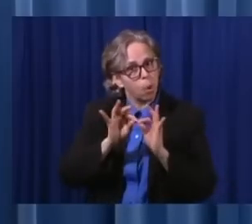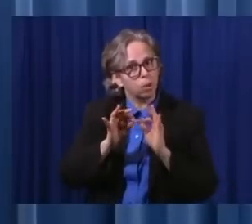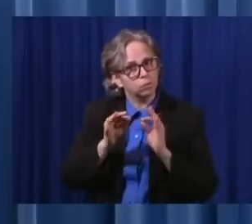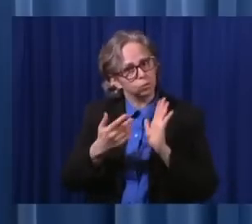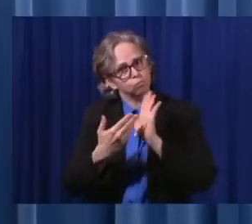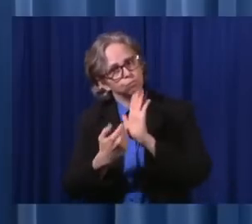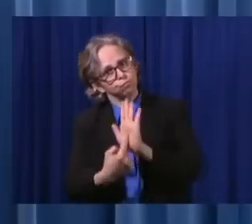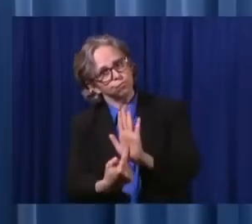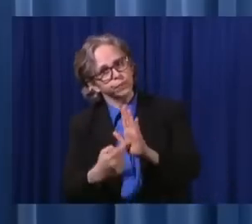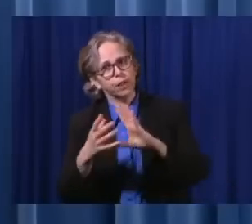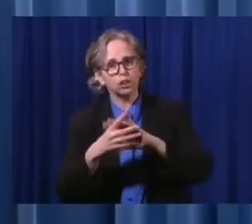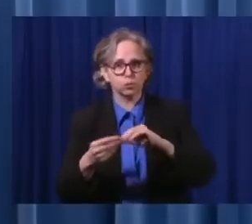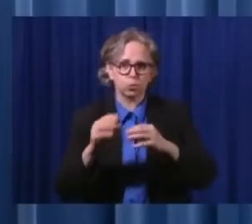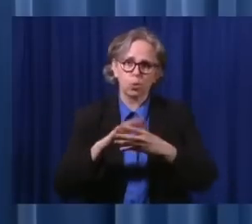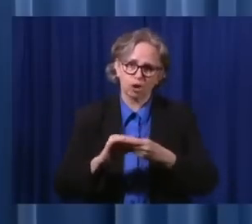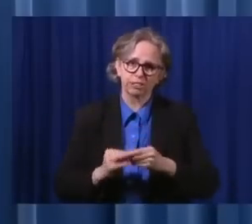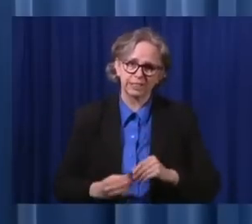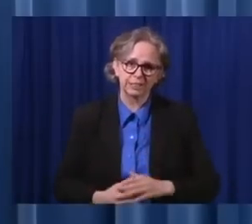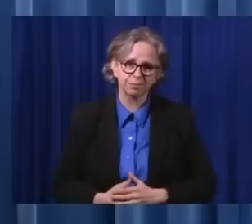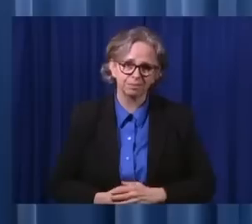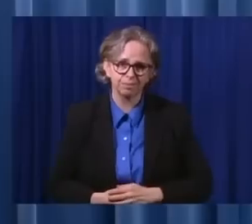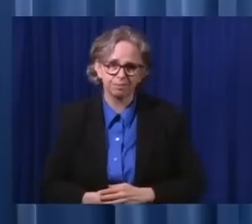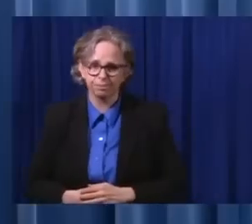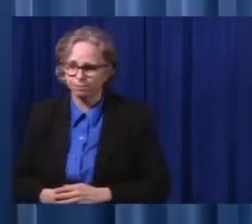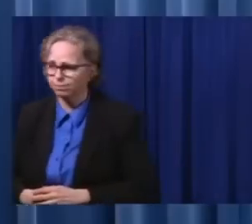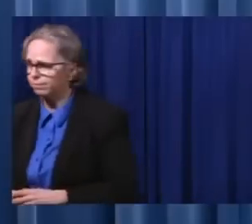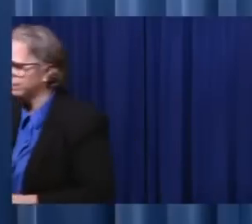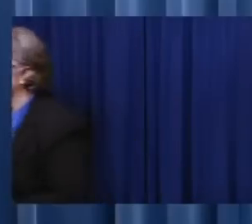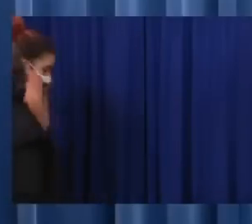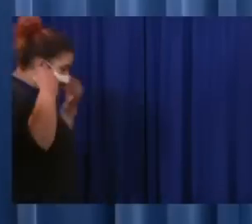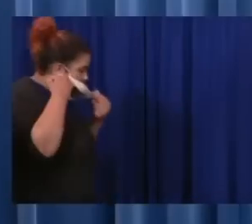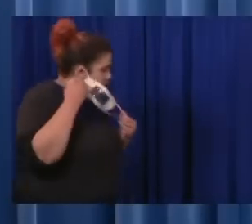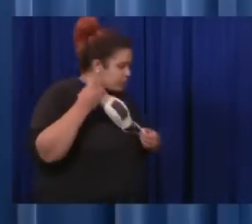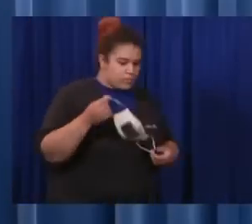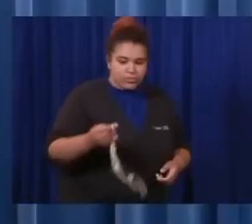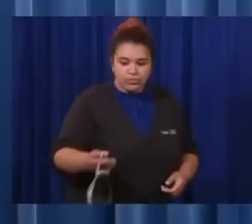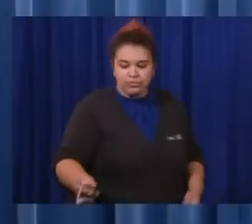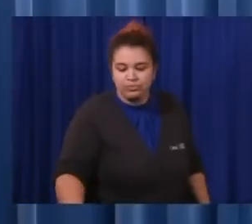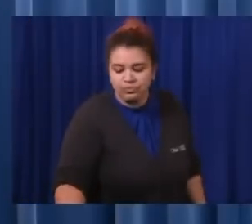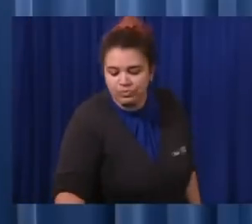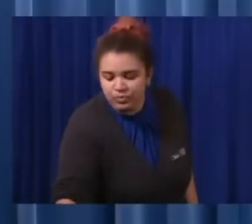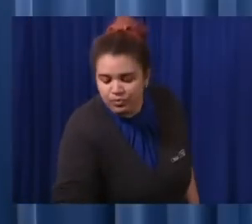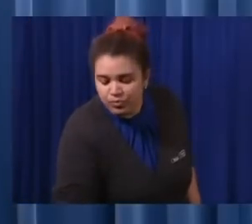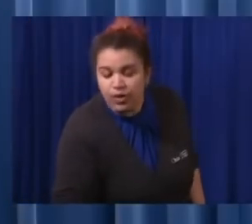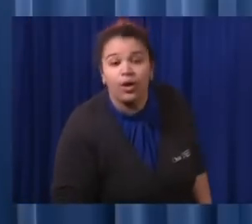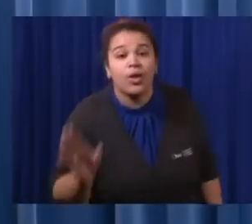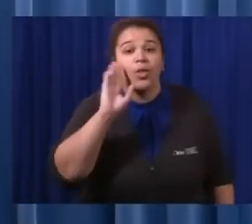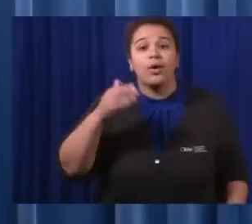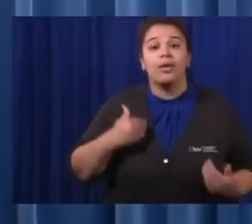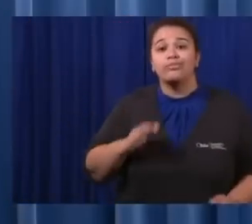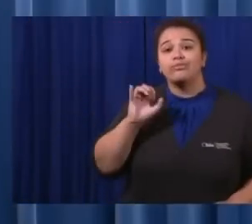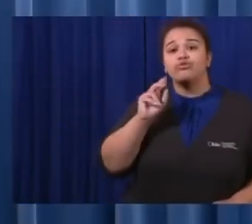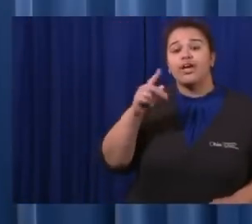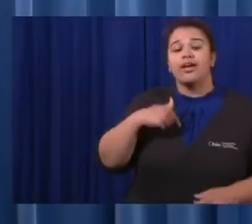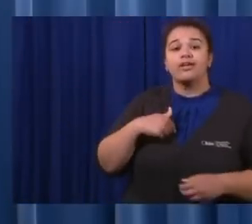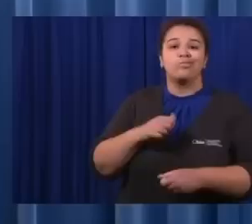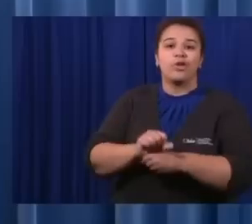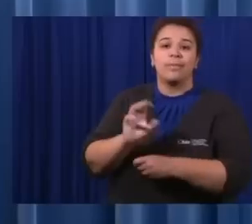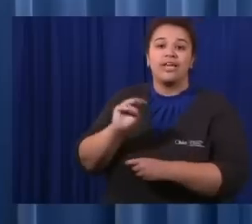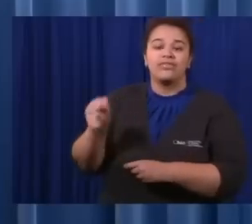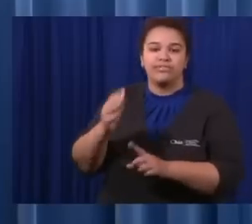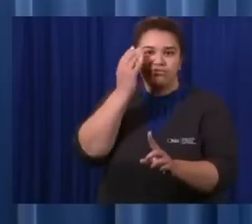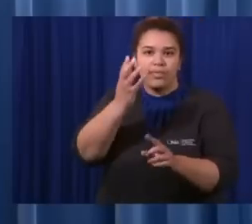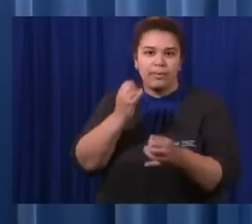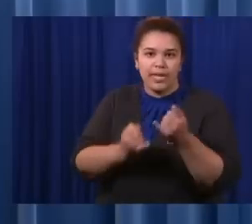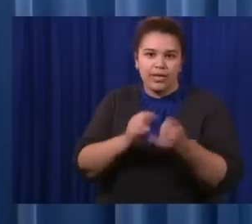Jack Windsor, WMFD-TV in Mansfield. My question is for the governor. And Governor, I understand I'm the last question. Numerous articles published this week